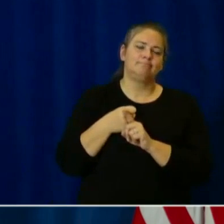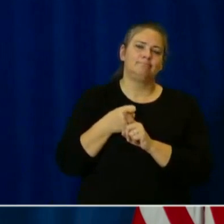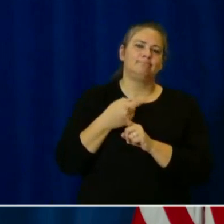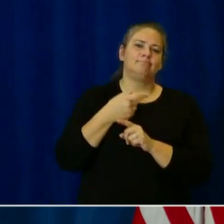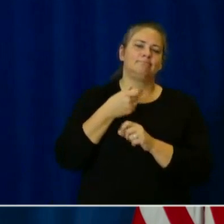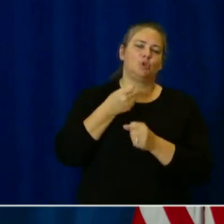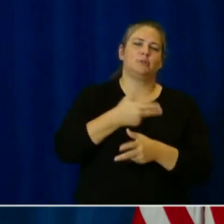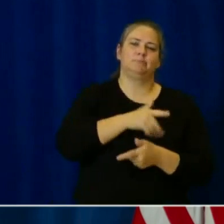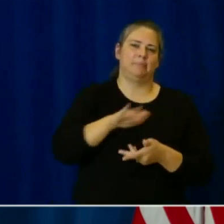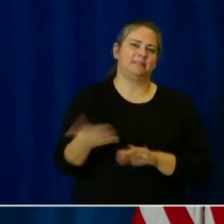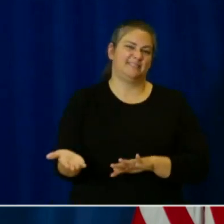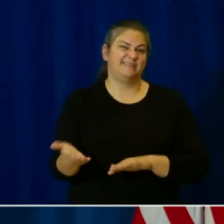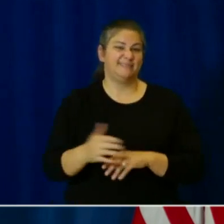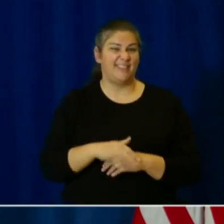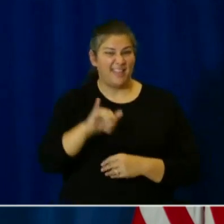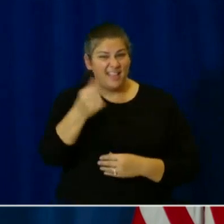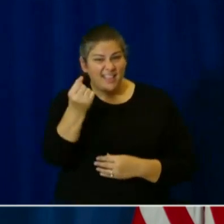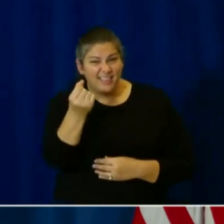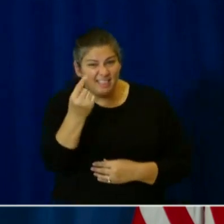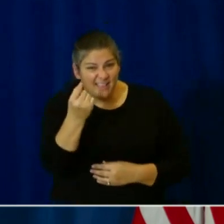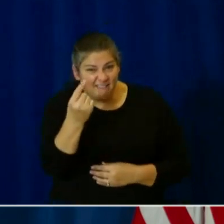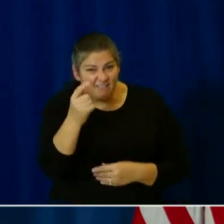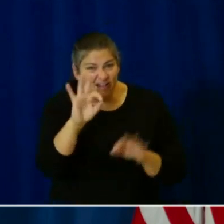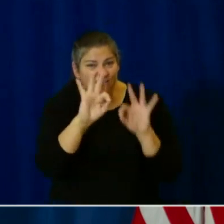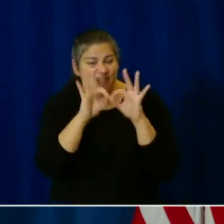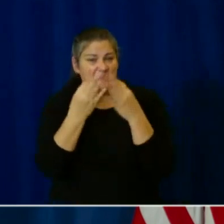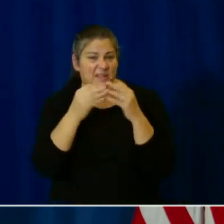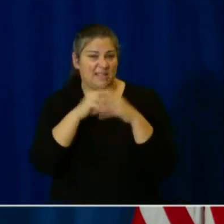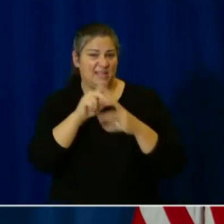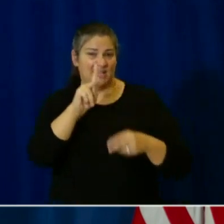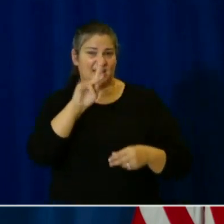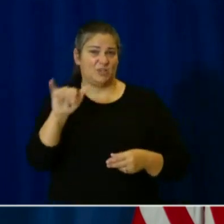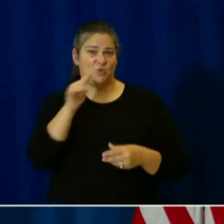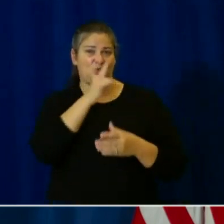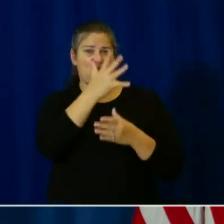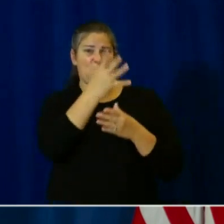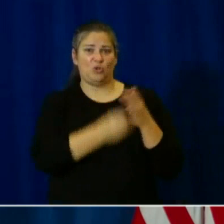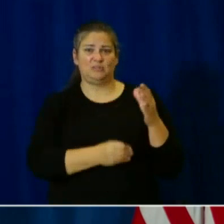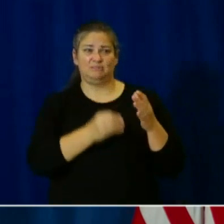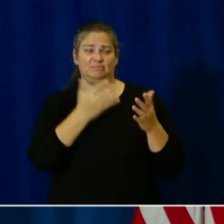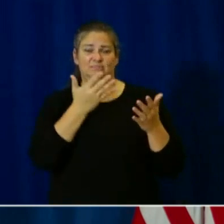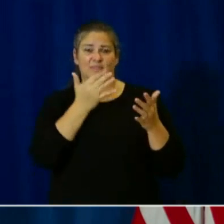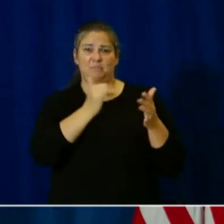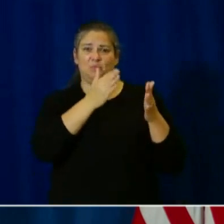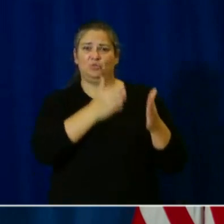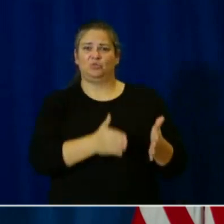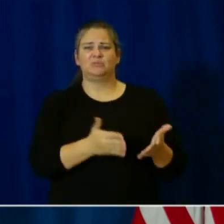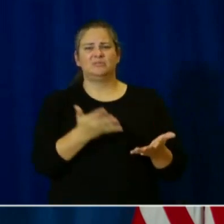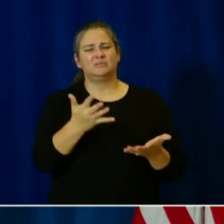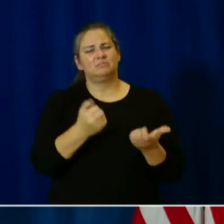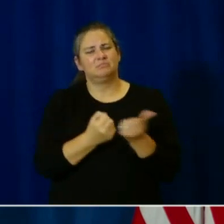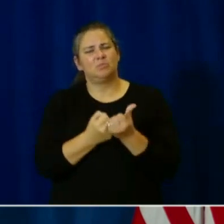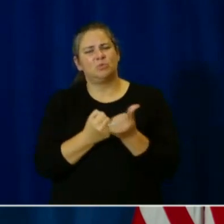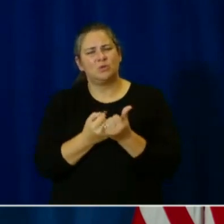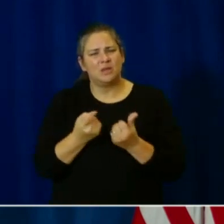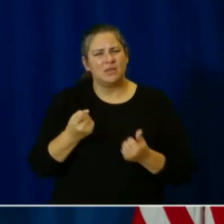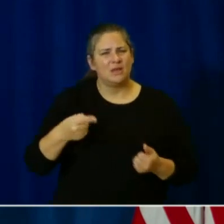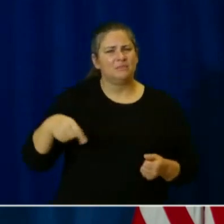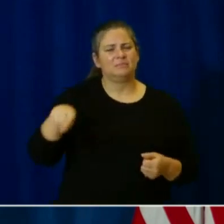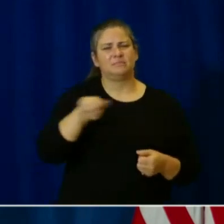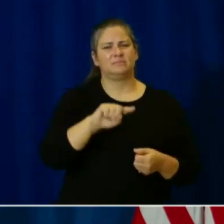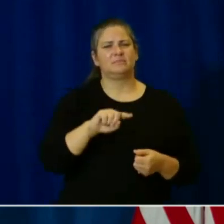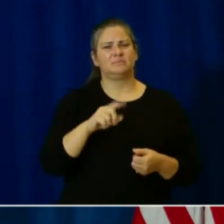passing. That's 11 Kentucky families, so please be there for them. Show your empathy. Be the